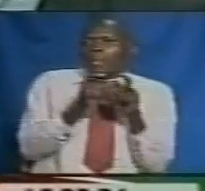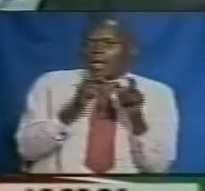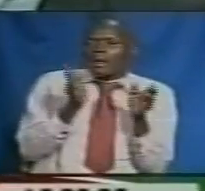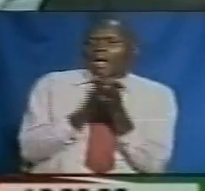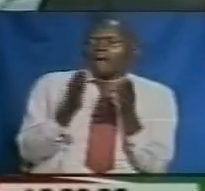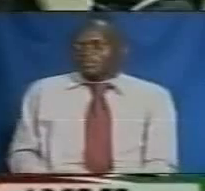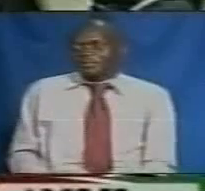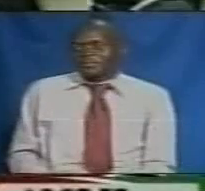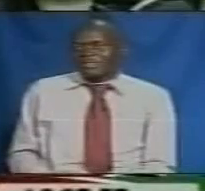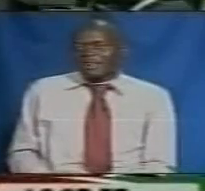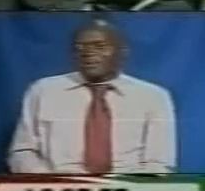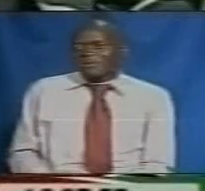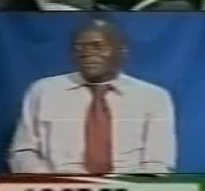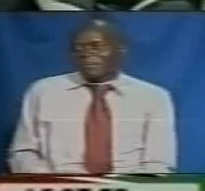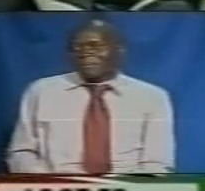swollen limbs.